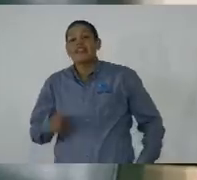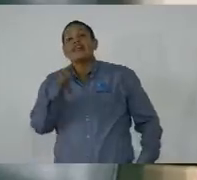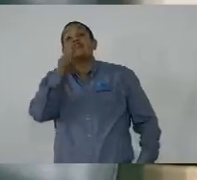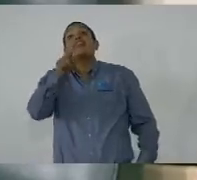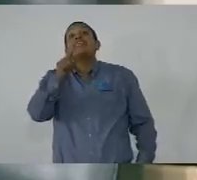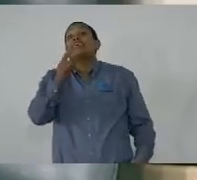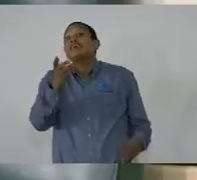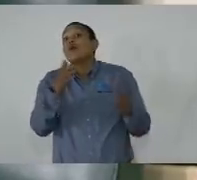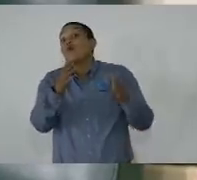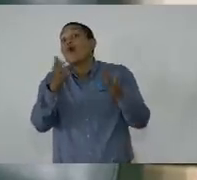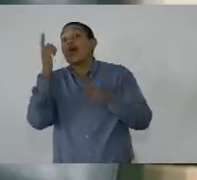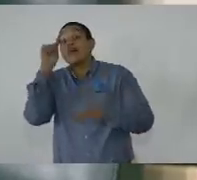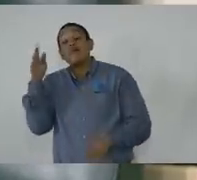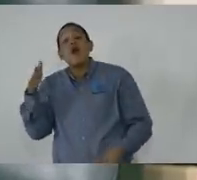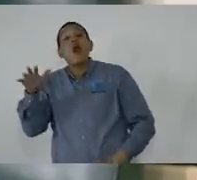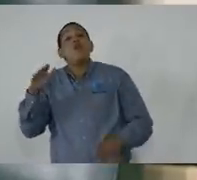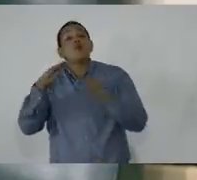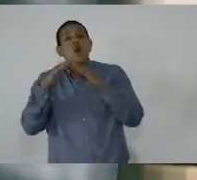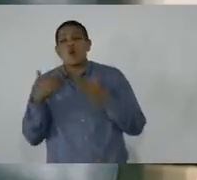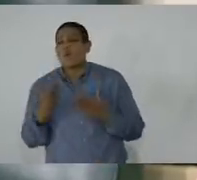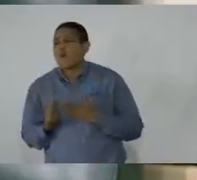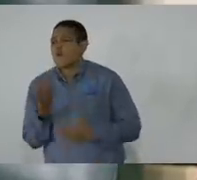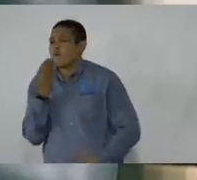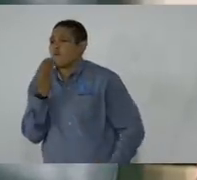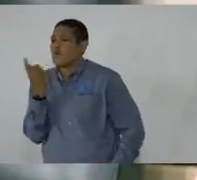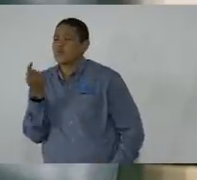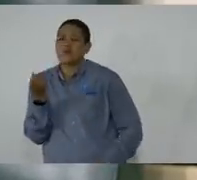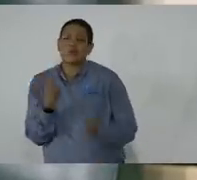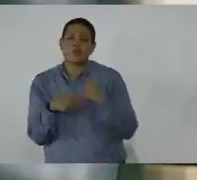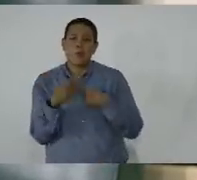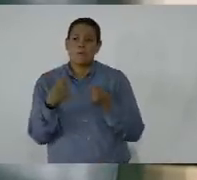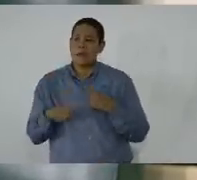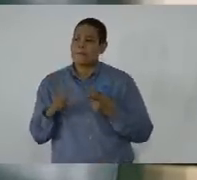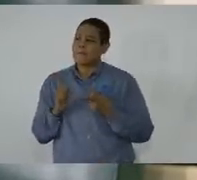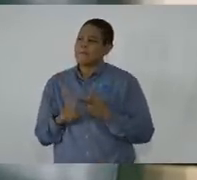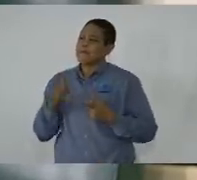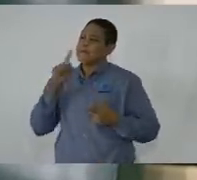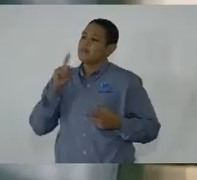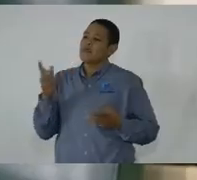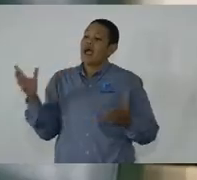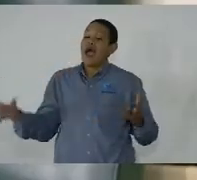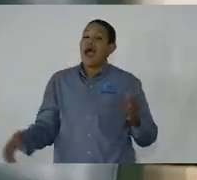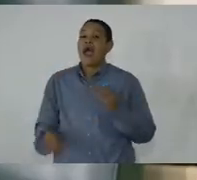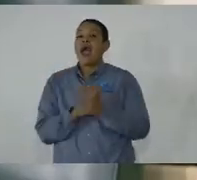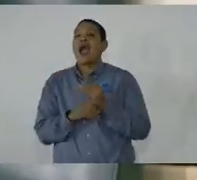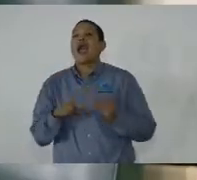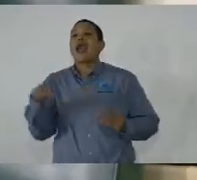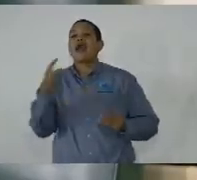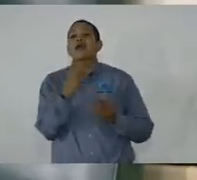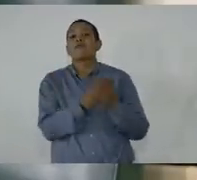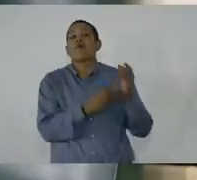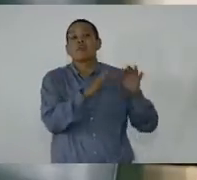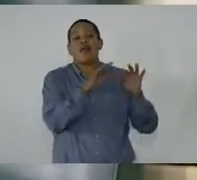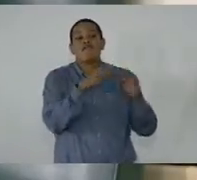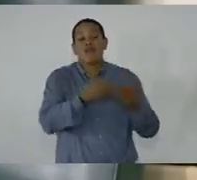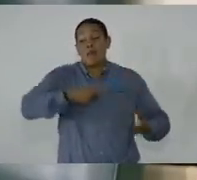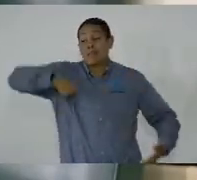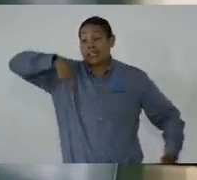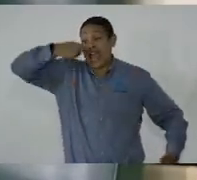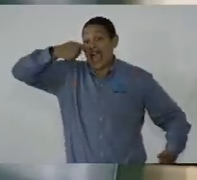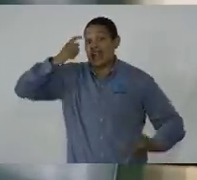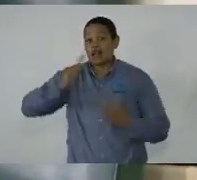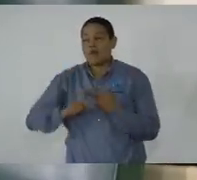this is a means for the average householder to supplement and complement both their family diets